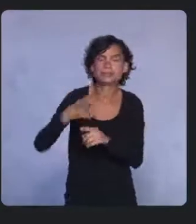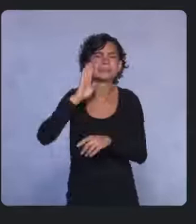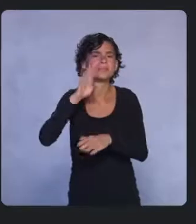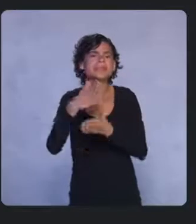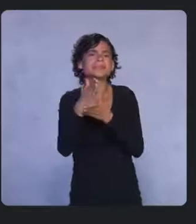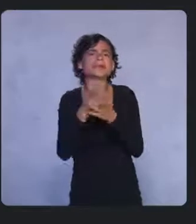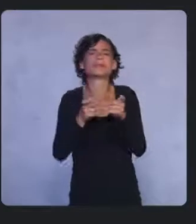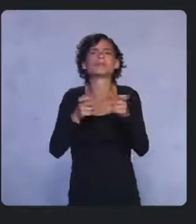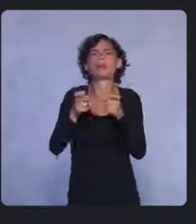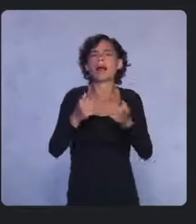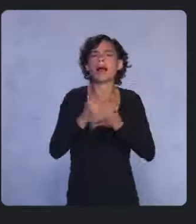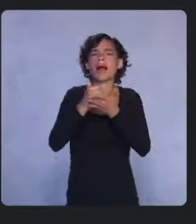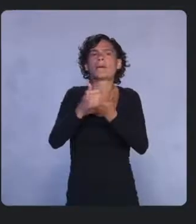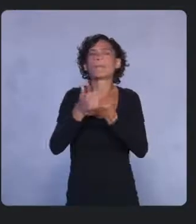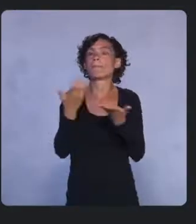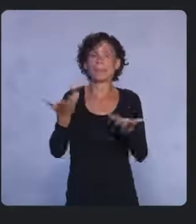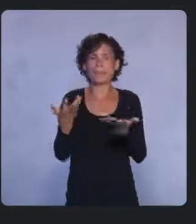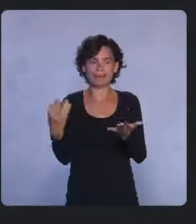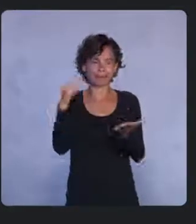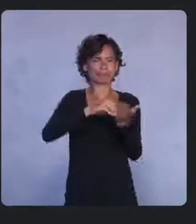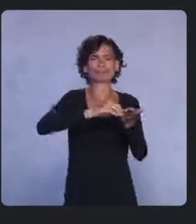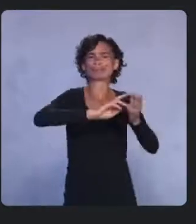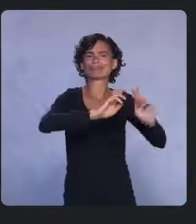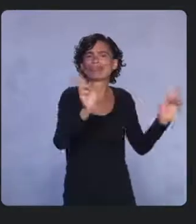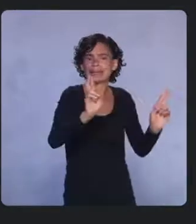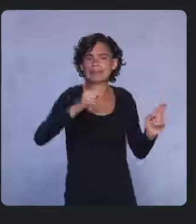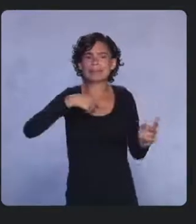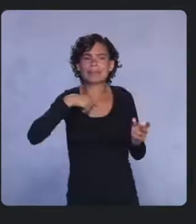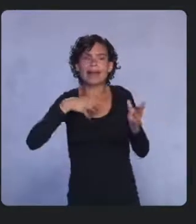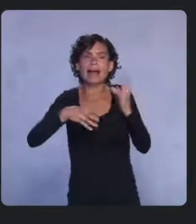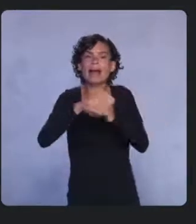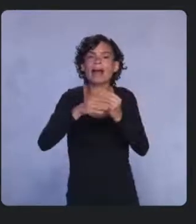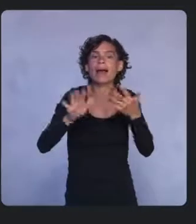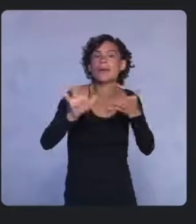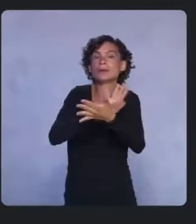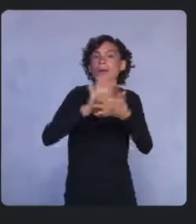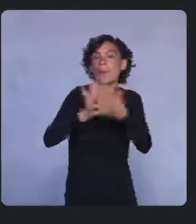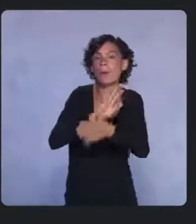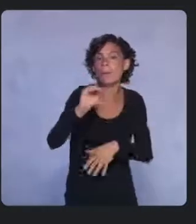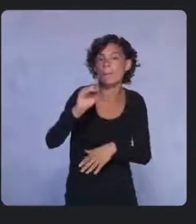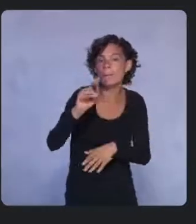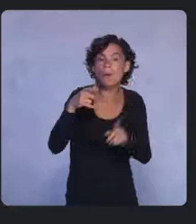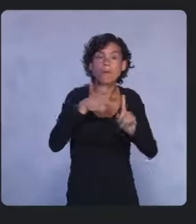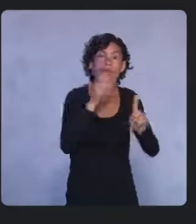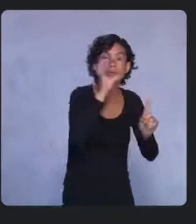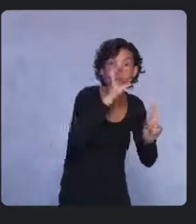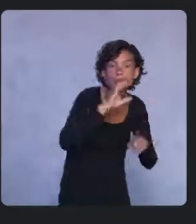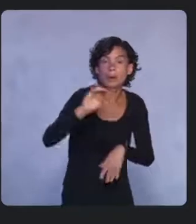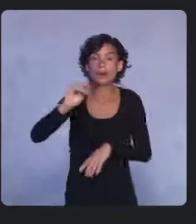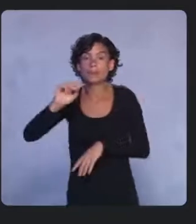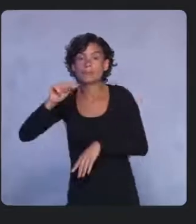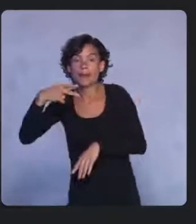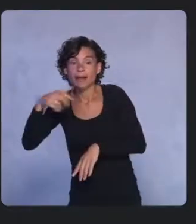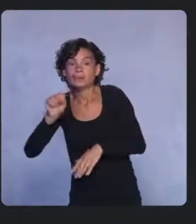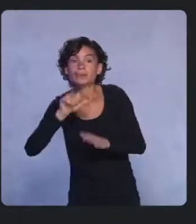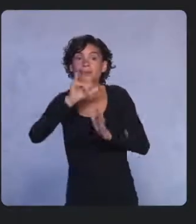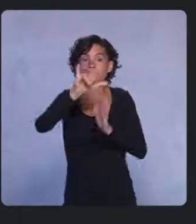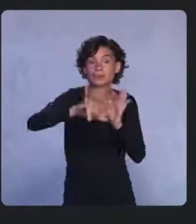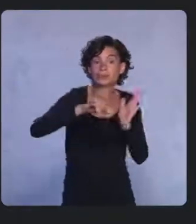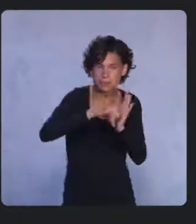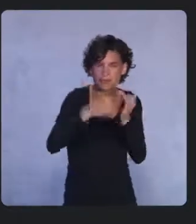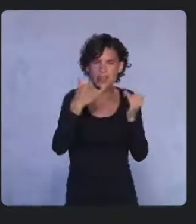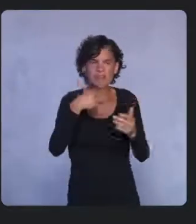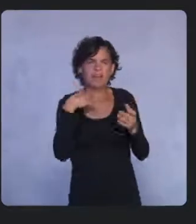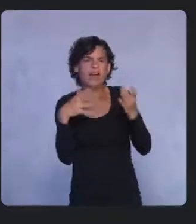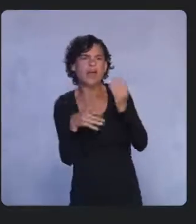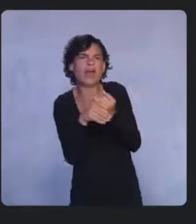into the app, like when we added an incognito mode in Search, Maps, and YouTube. Today, we're announcing a few new controls that you'll